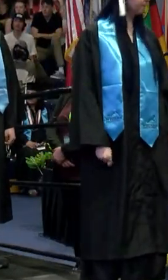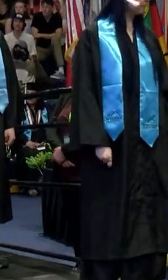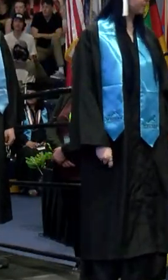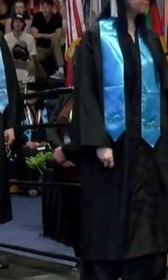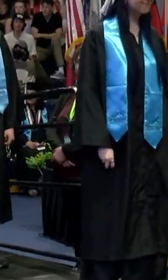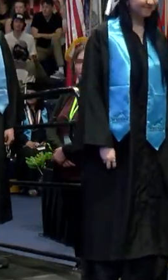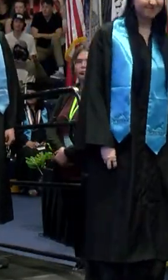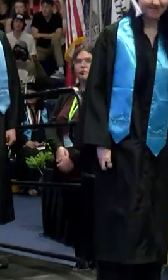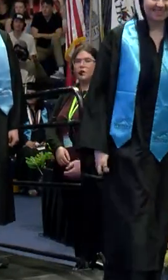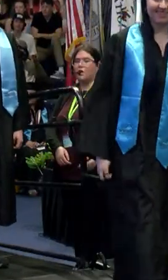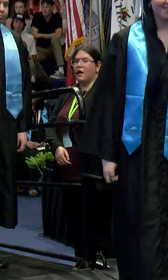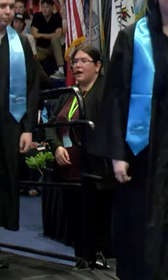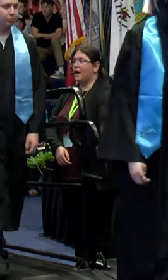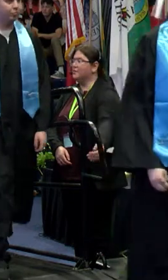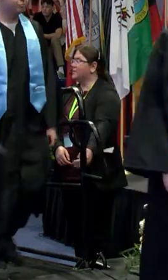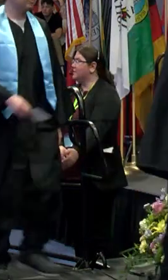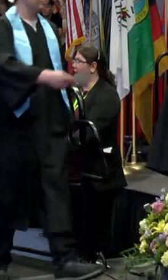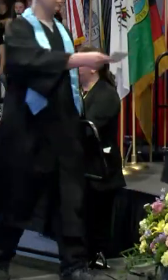Keely Jones.